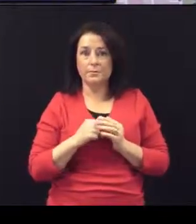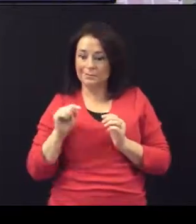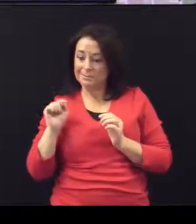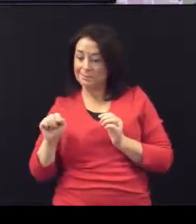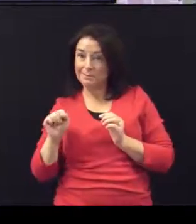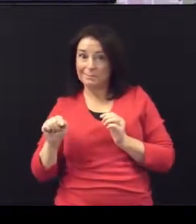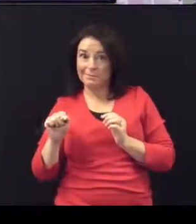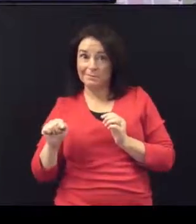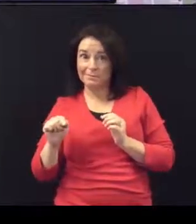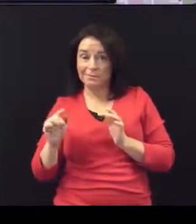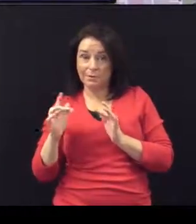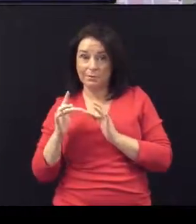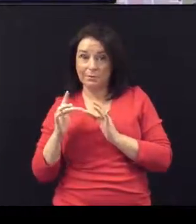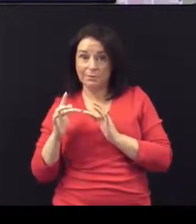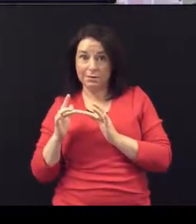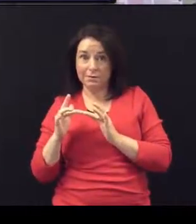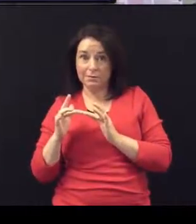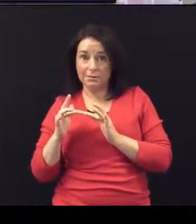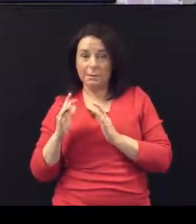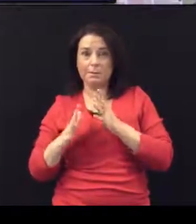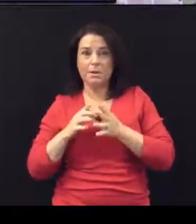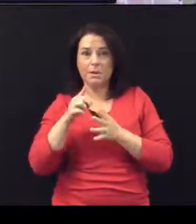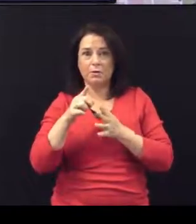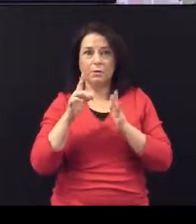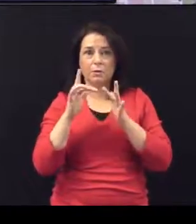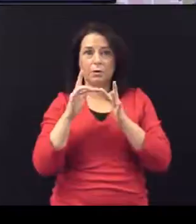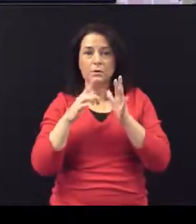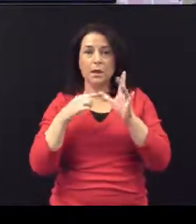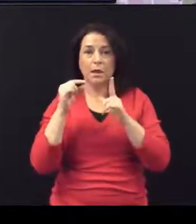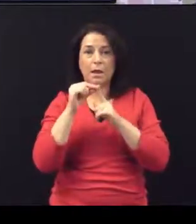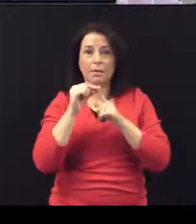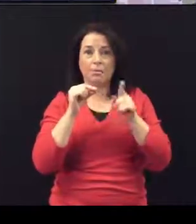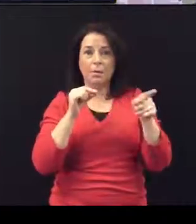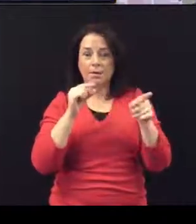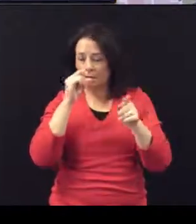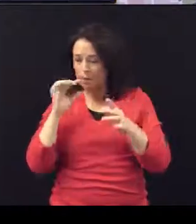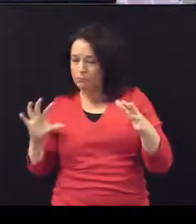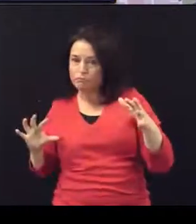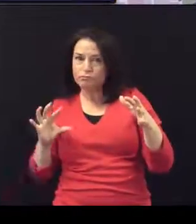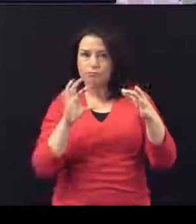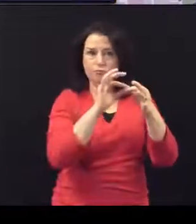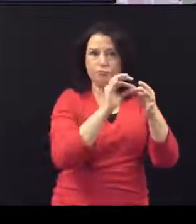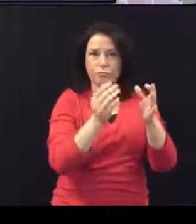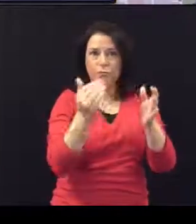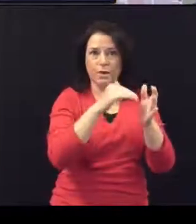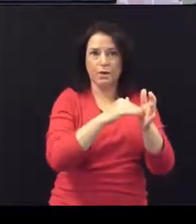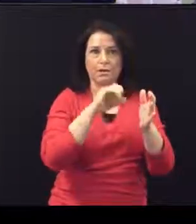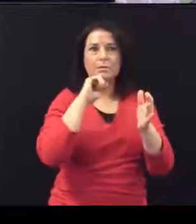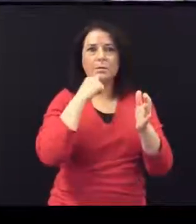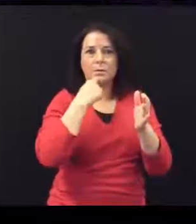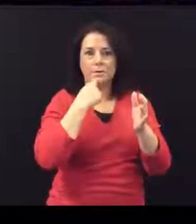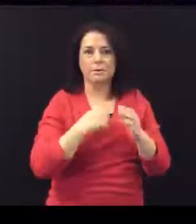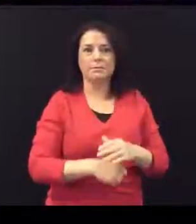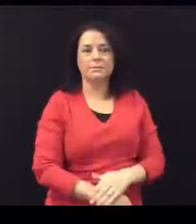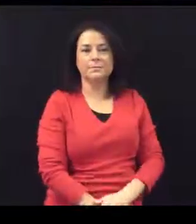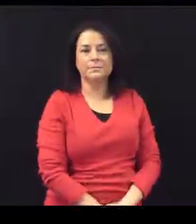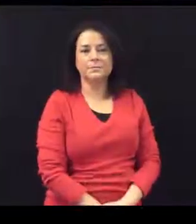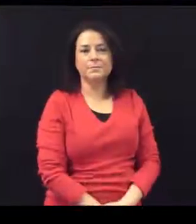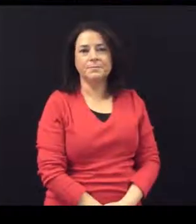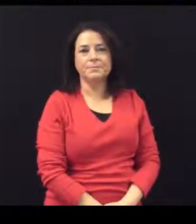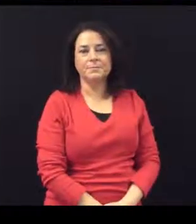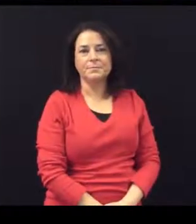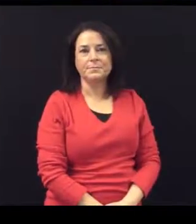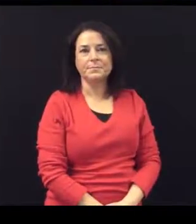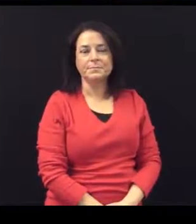button. The Add to Contacts button lets you add the street address listed to an existing or new contact in your Contacts